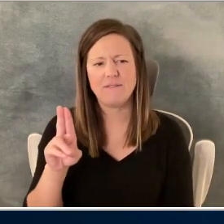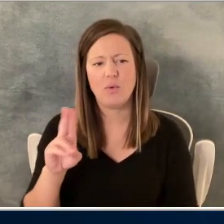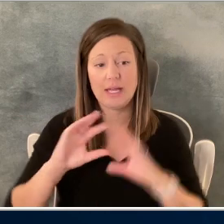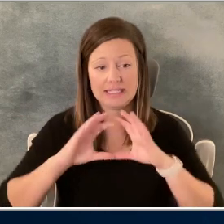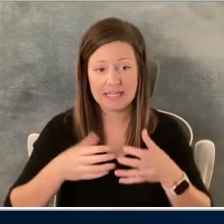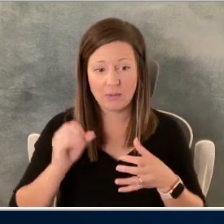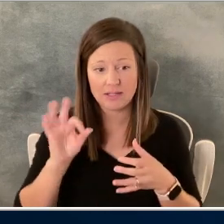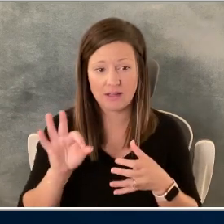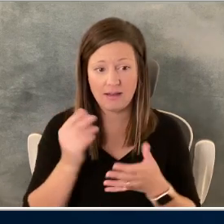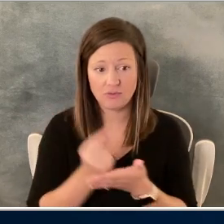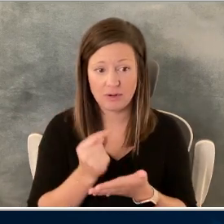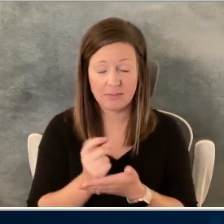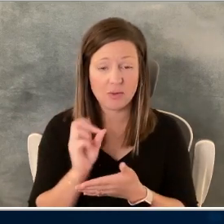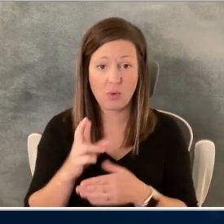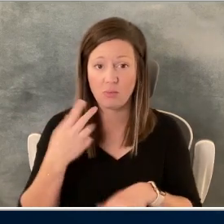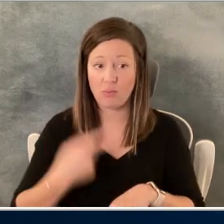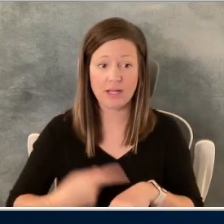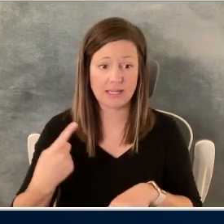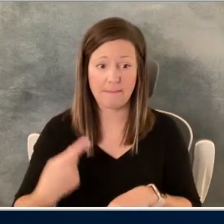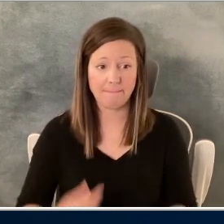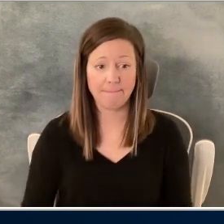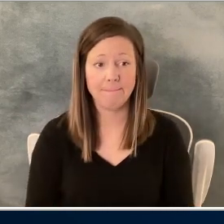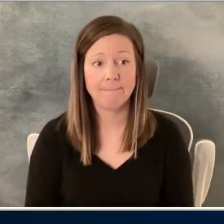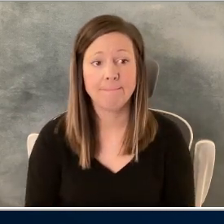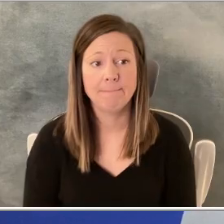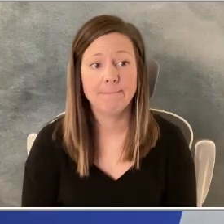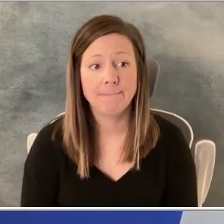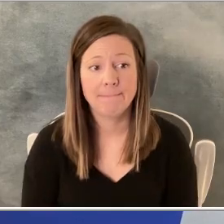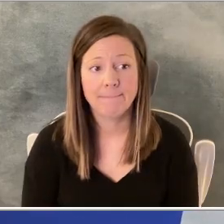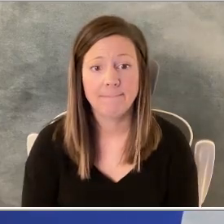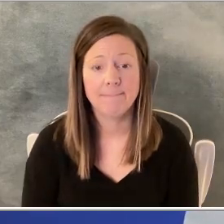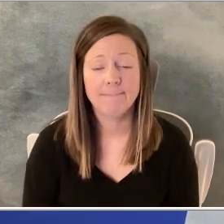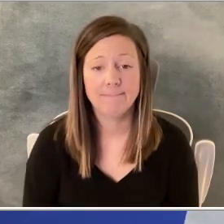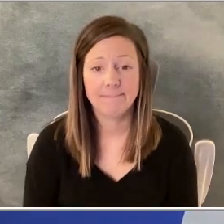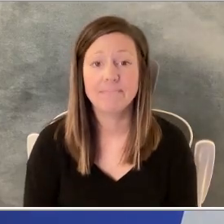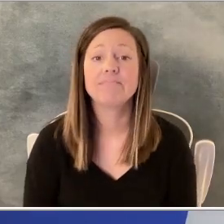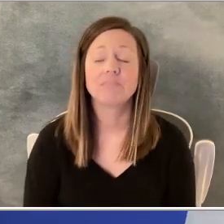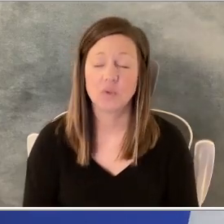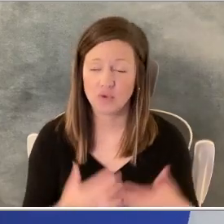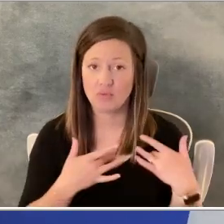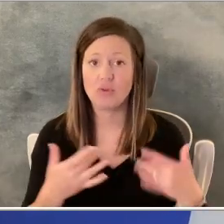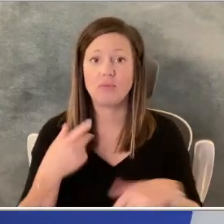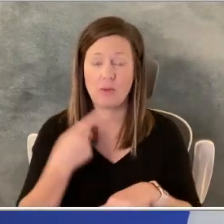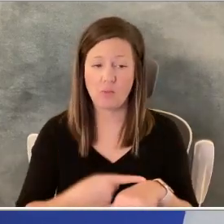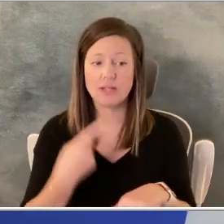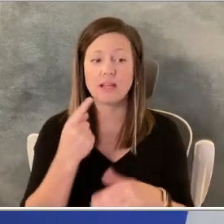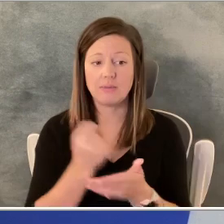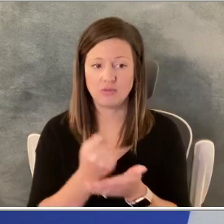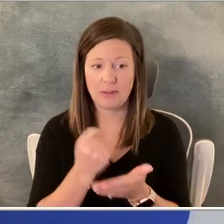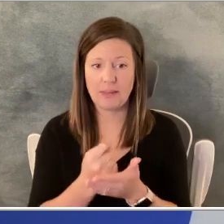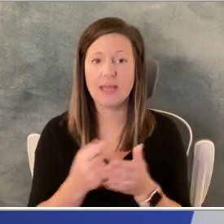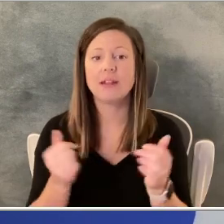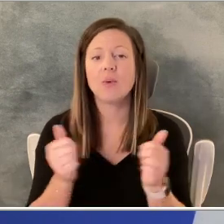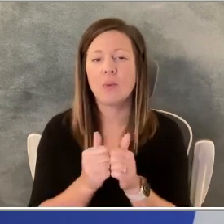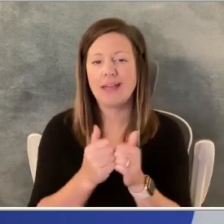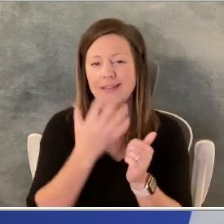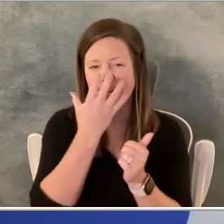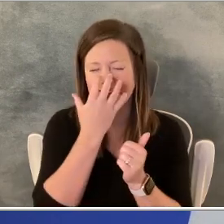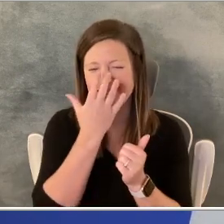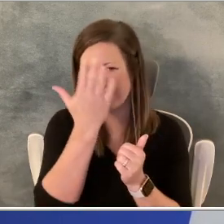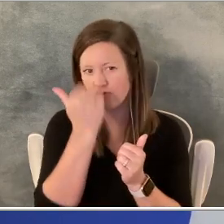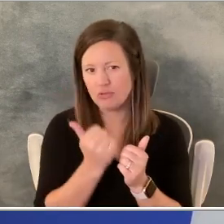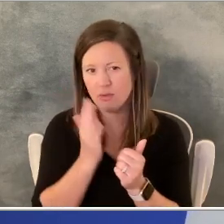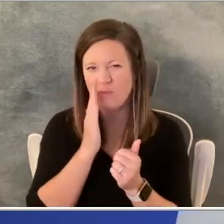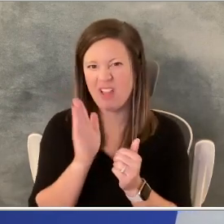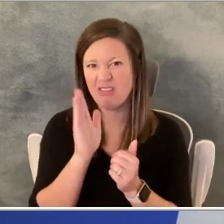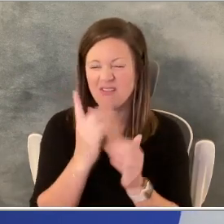dealt with after just one time? Right, so it's generally just one treatment. So under anesthesia, it typically takes about an hour and a half